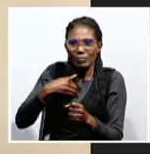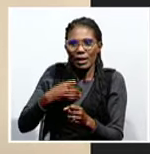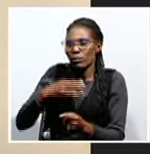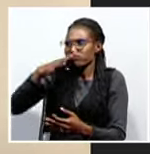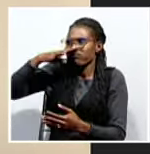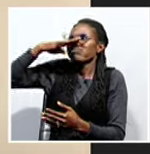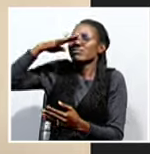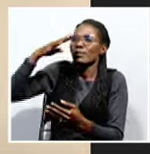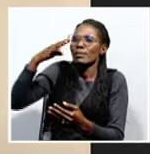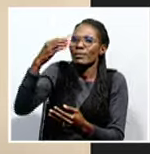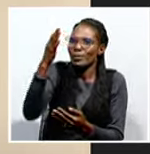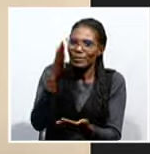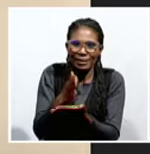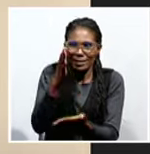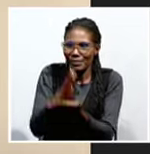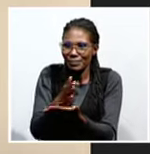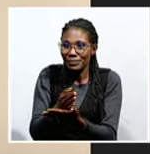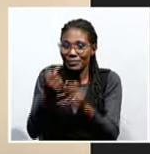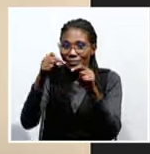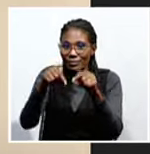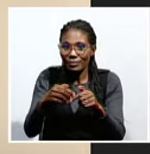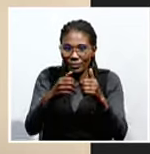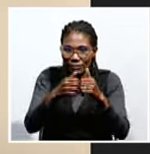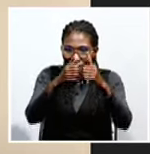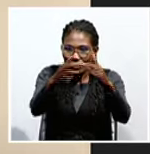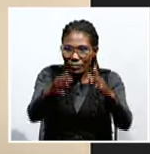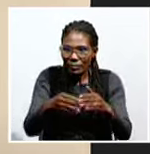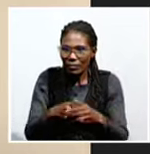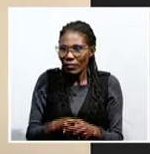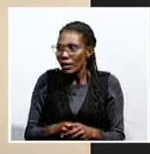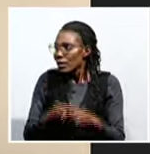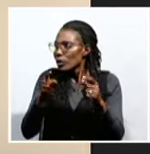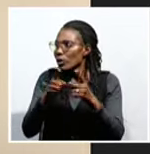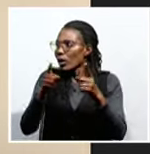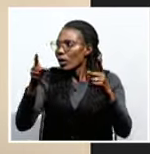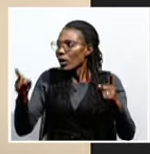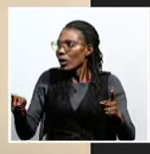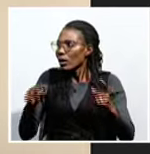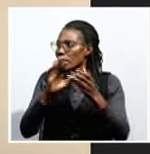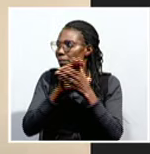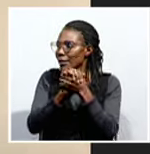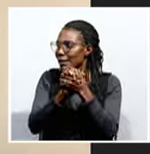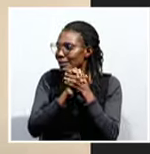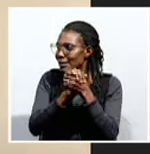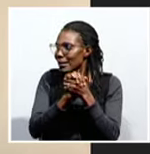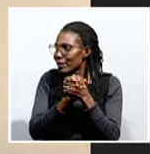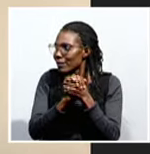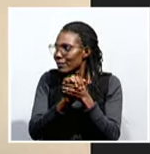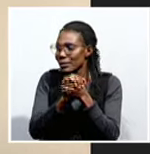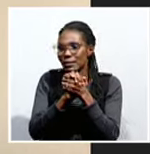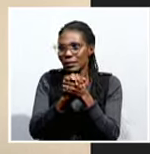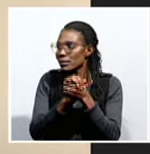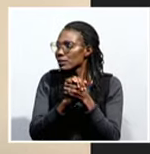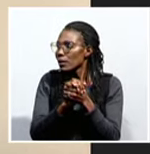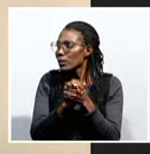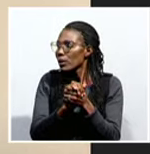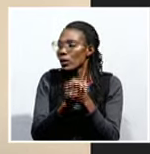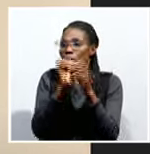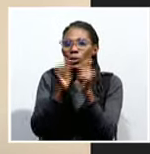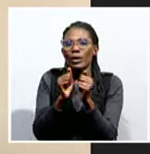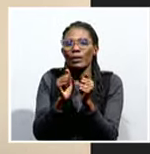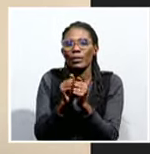you. That was the beginning of a long-lasting friendship with